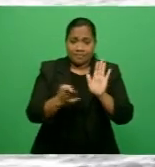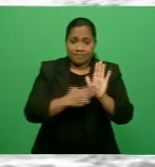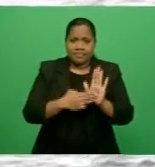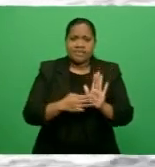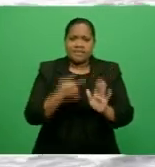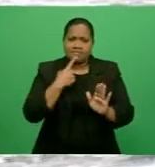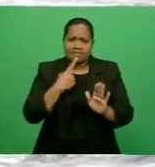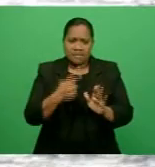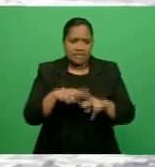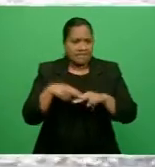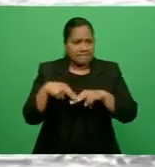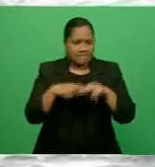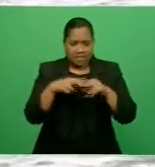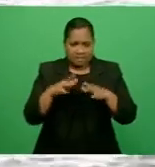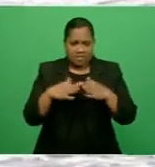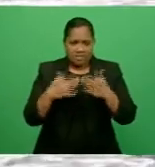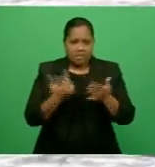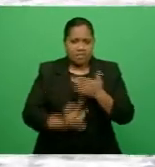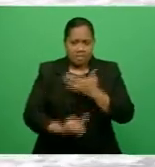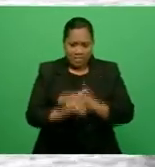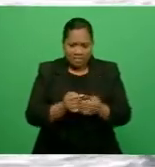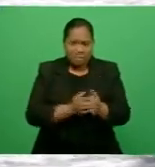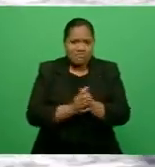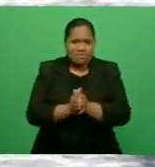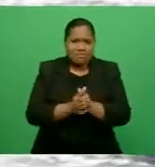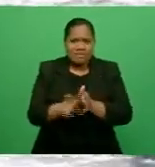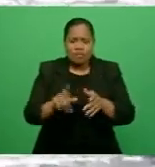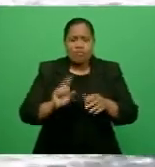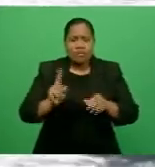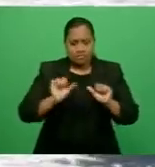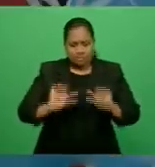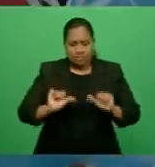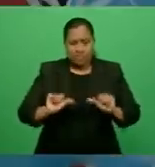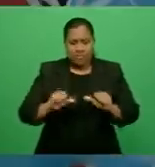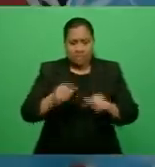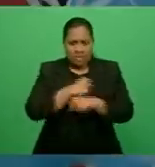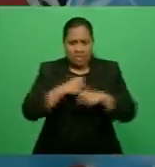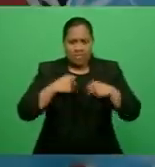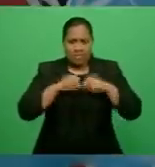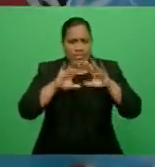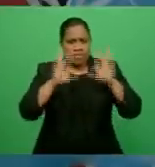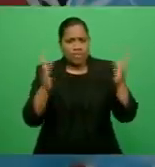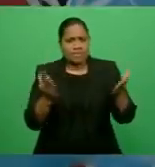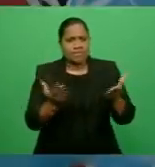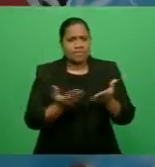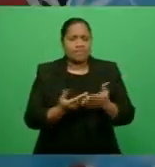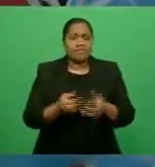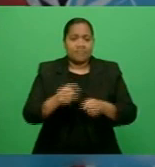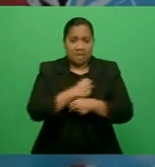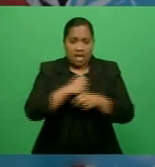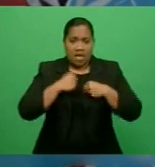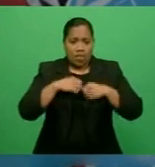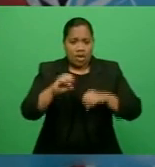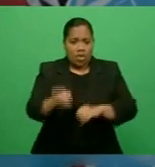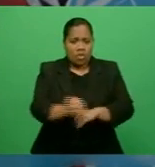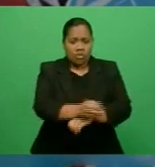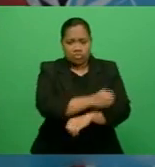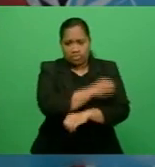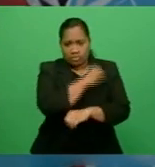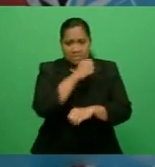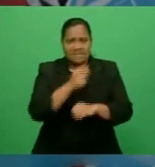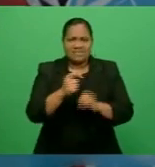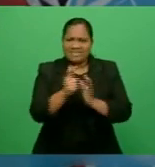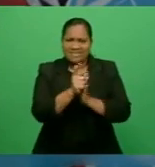driven by an uncompromising passion for the protection of our natural world. Our oceans diplomacy spearheaded the United Nations Law of the